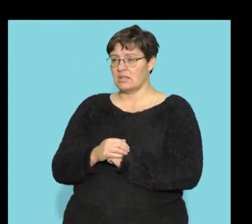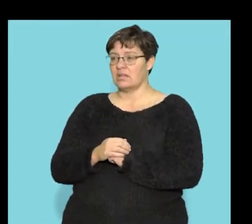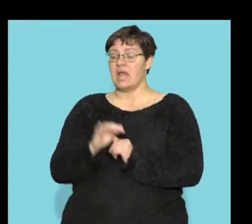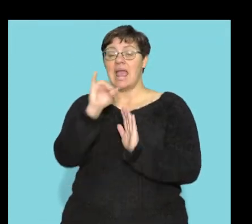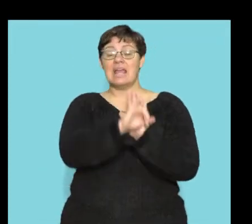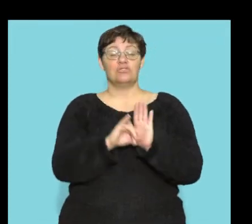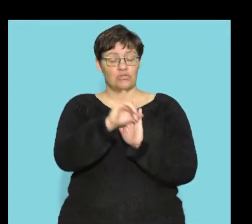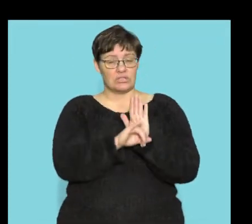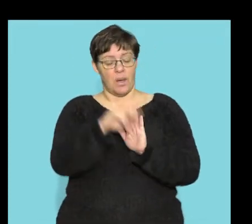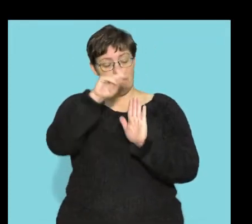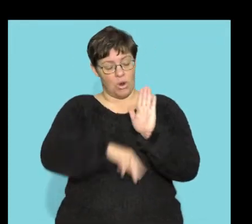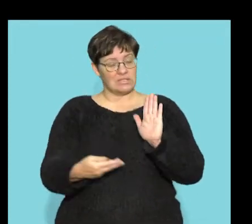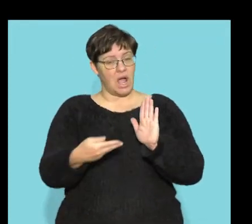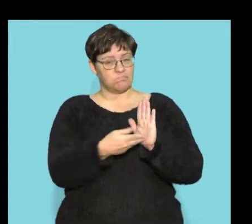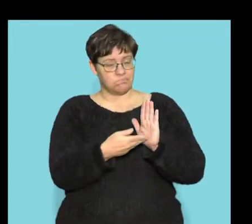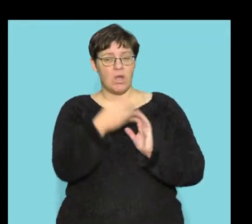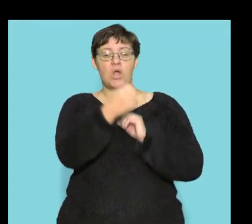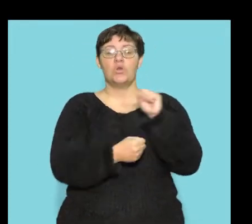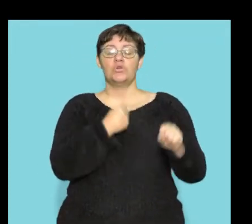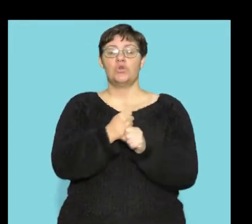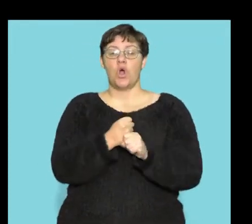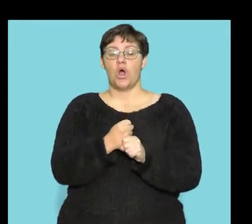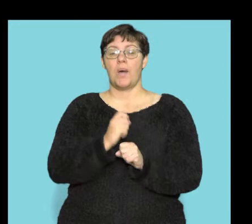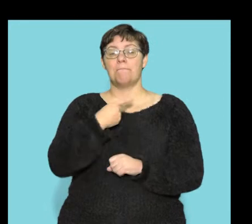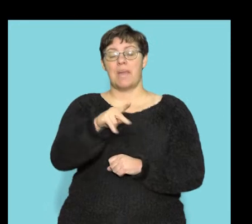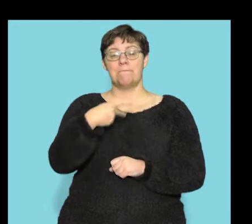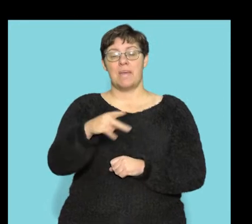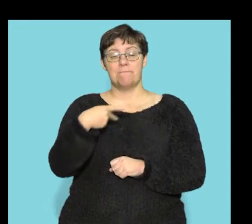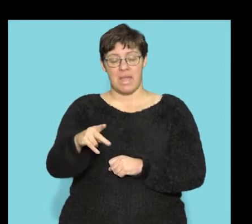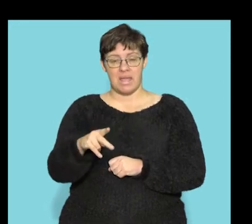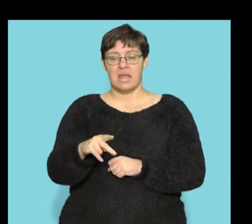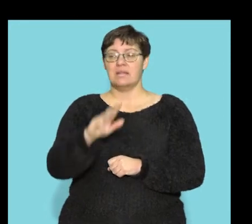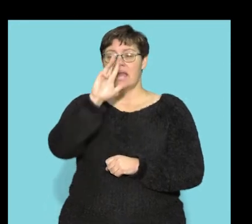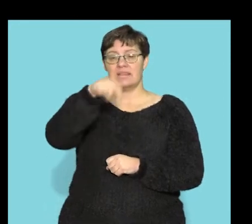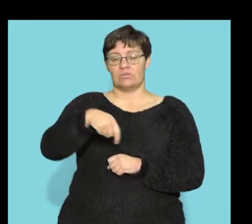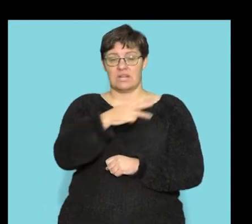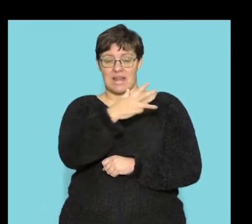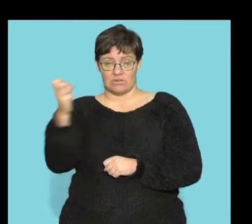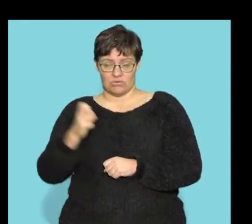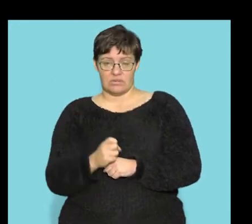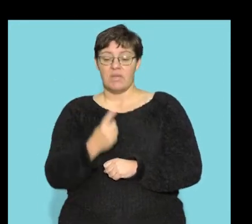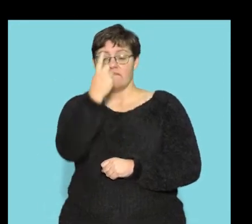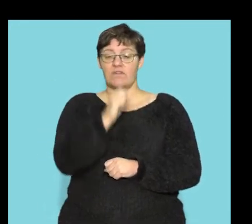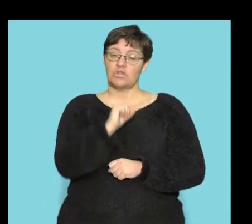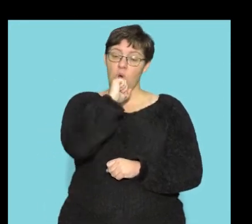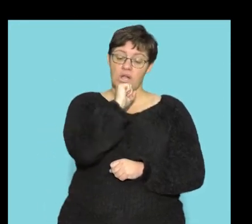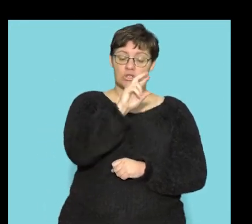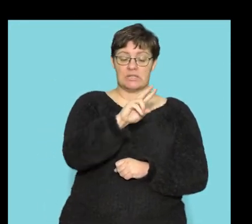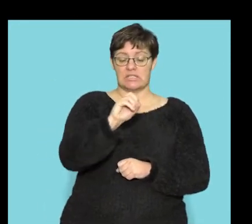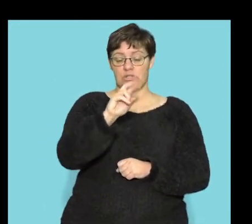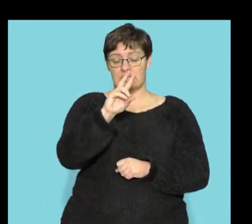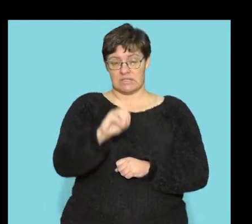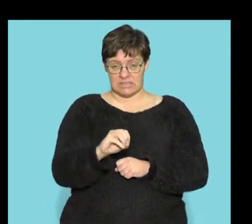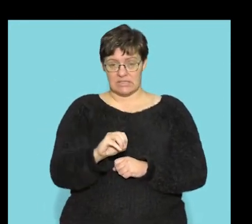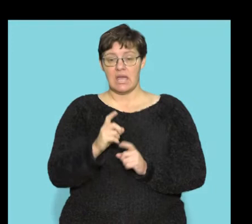a policy with a yearly premium of 9,900. It was paid on the 1st of August 2020 and expires